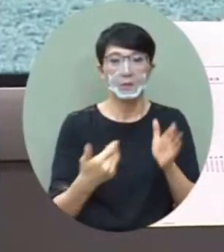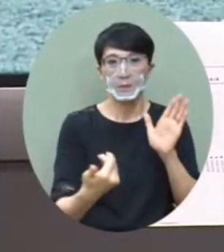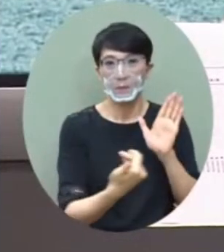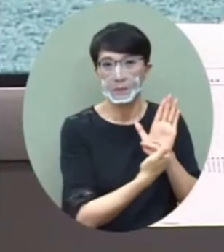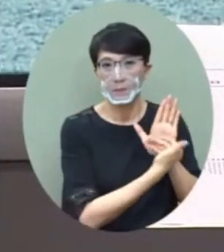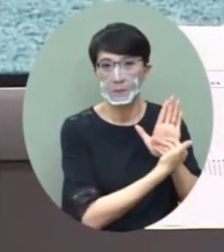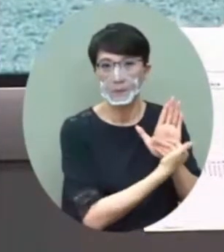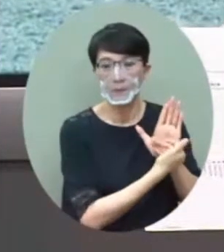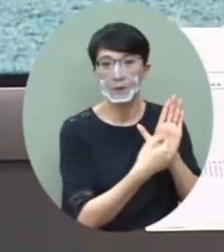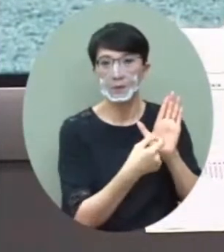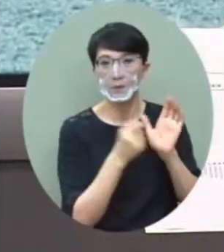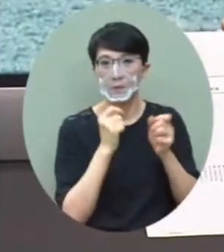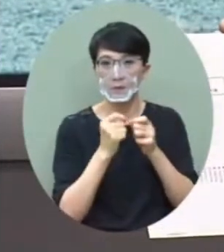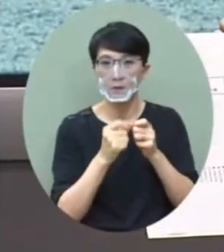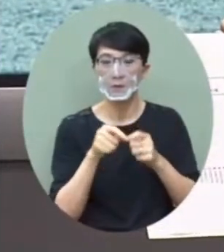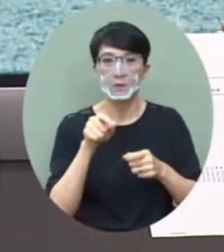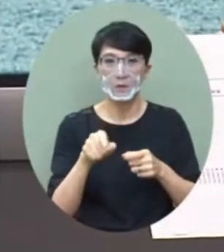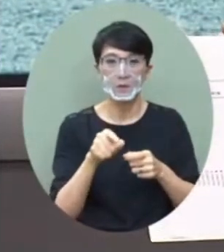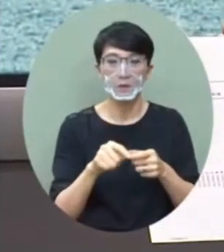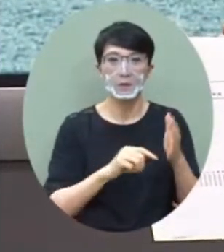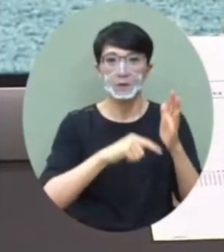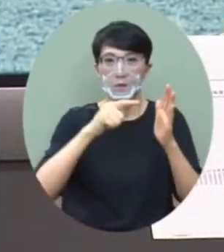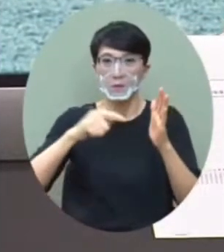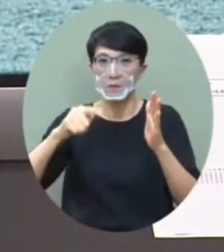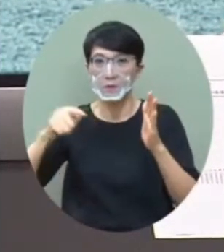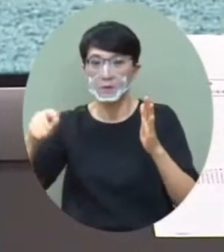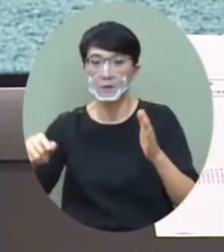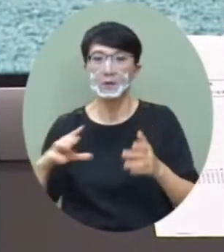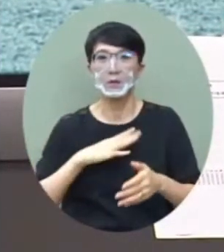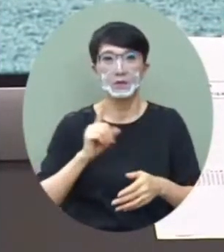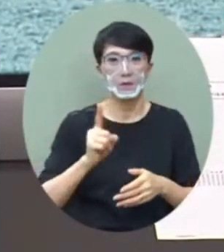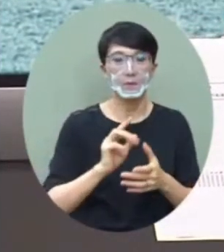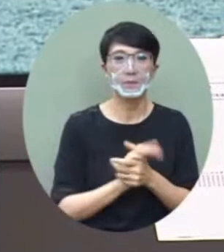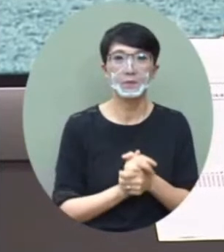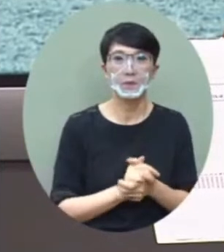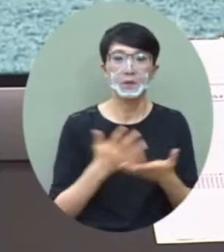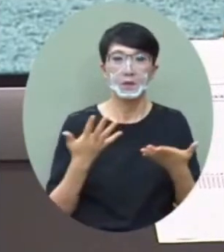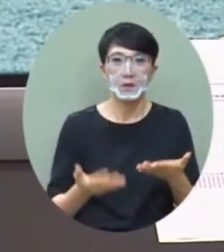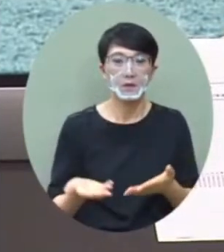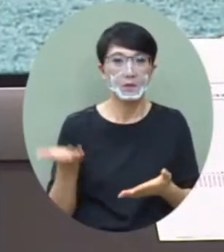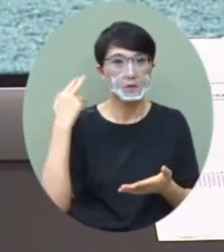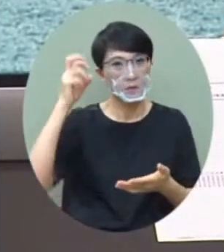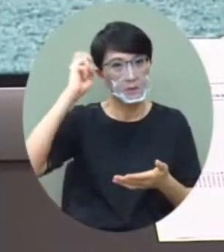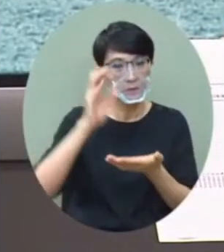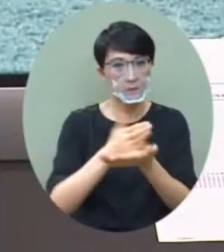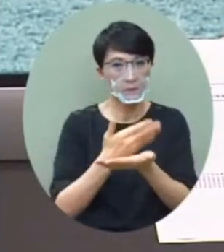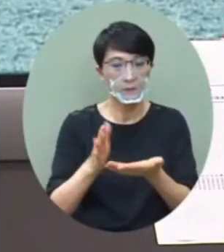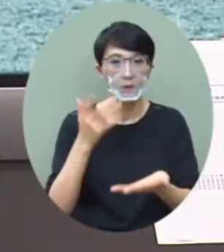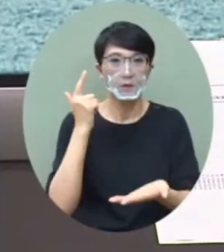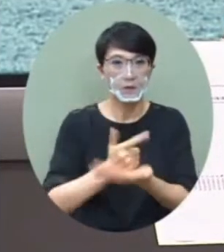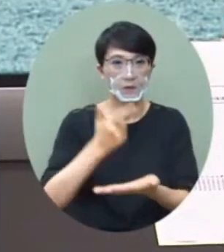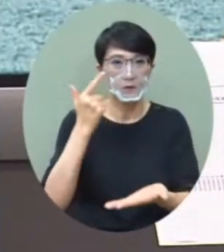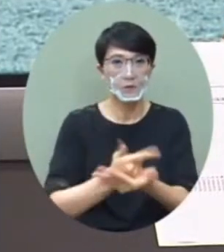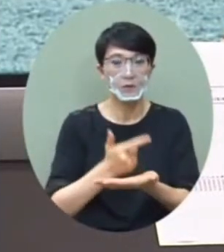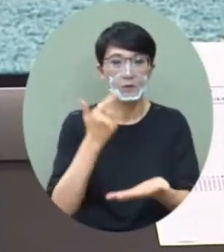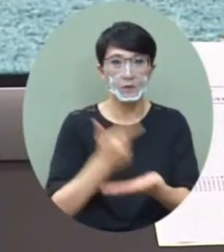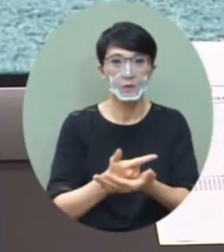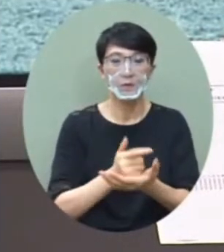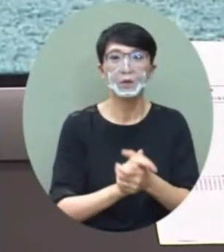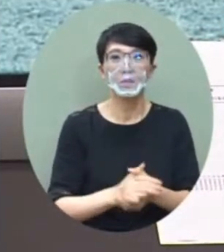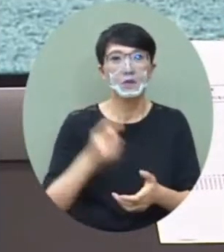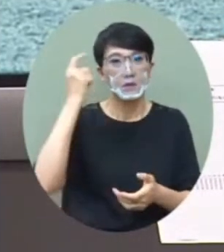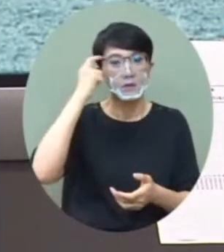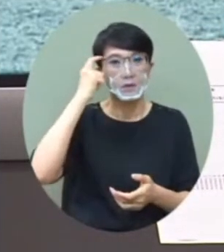test. So we then compile the chart according to the dates provided. This is very useful for